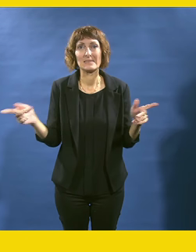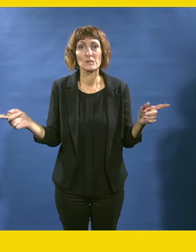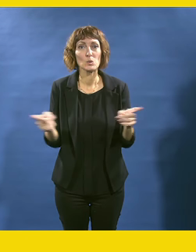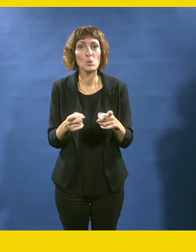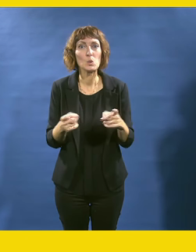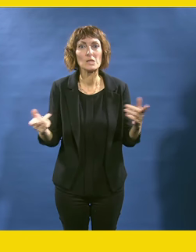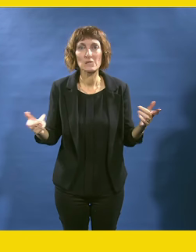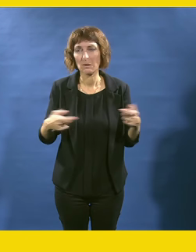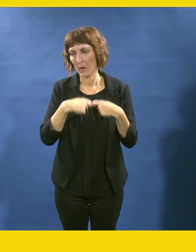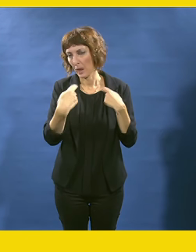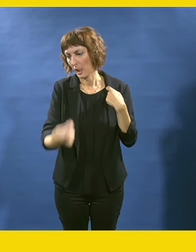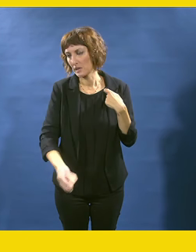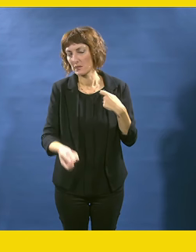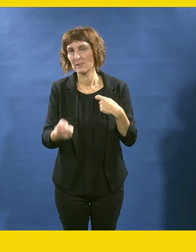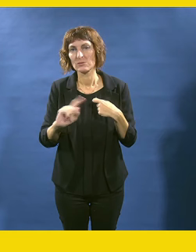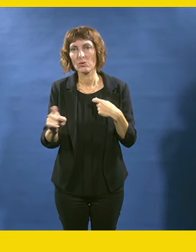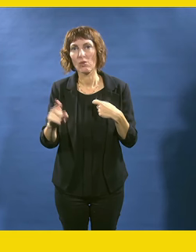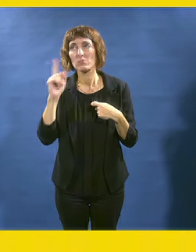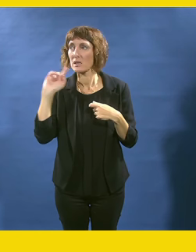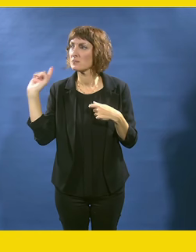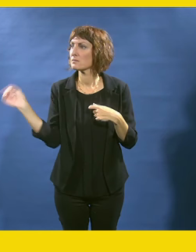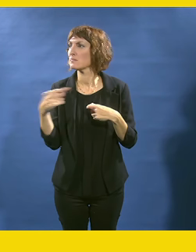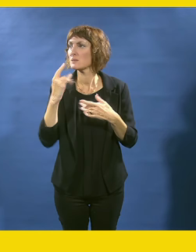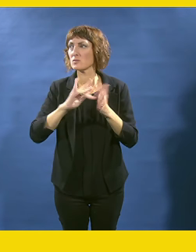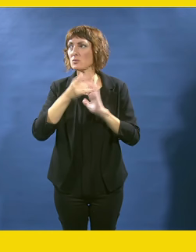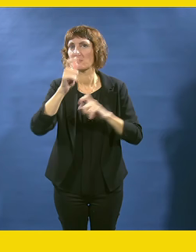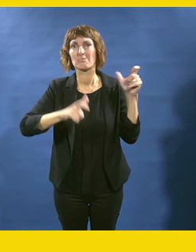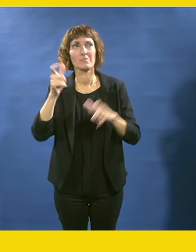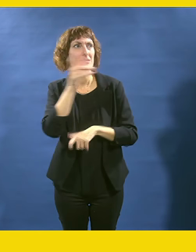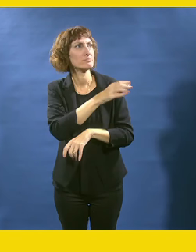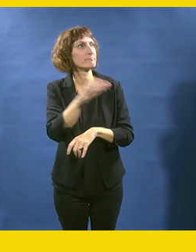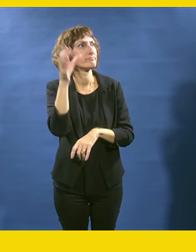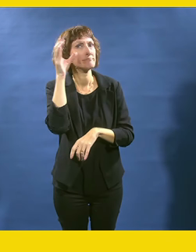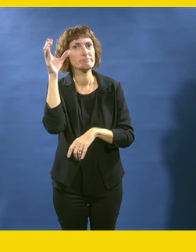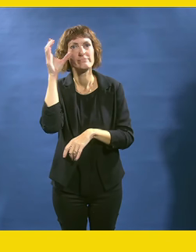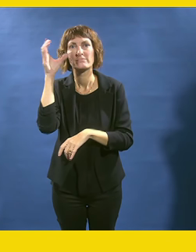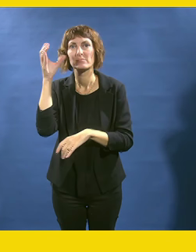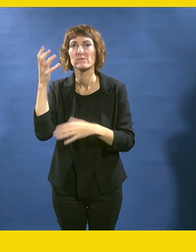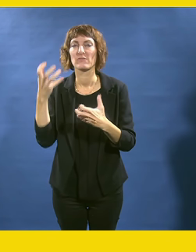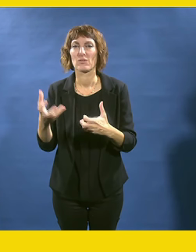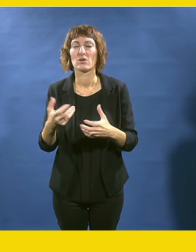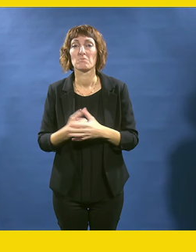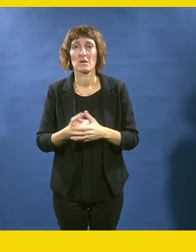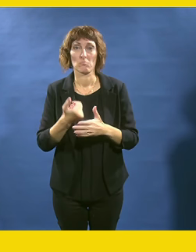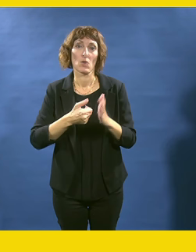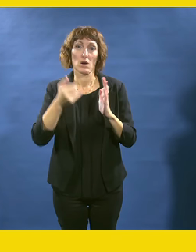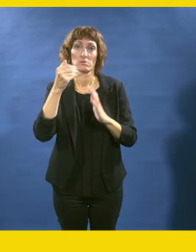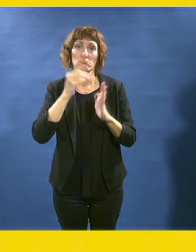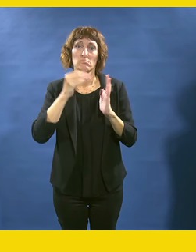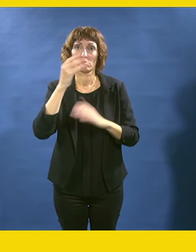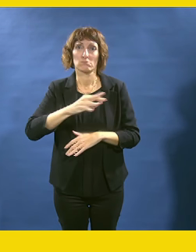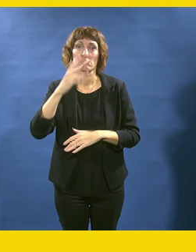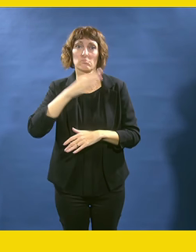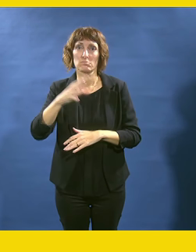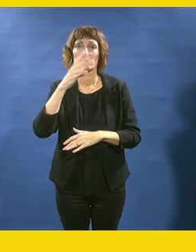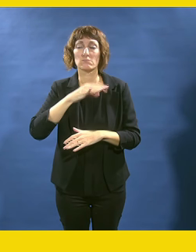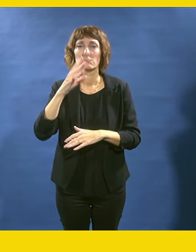room. So I will sing a song just to show the Taliban and the world that our voices will not be silent.